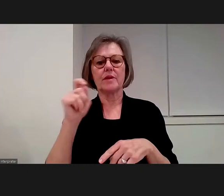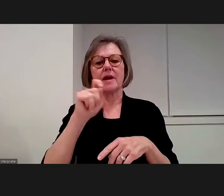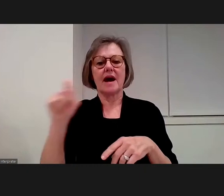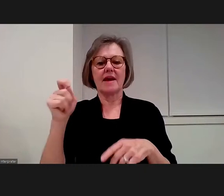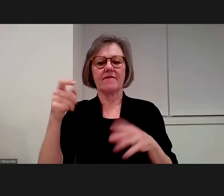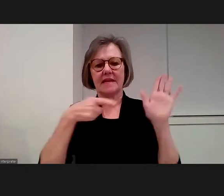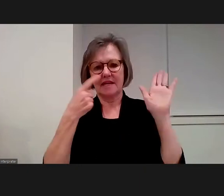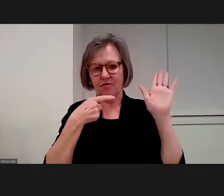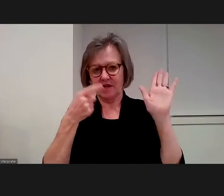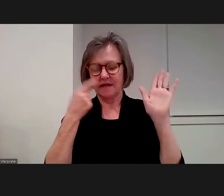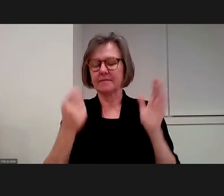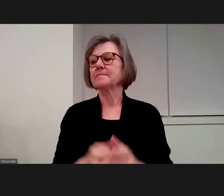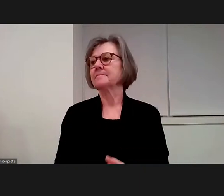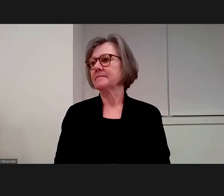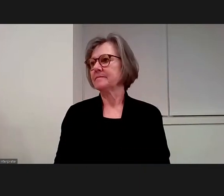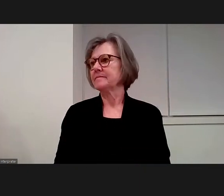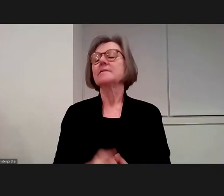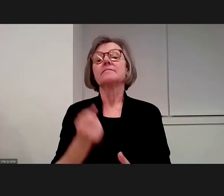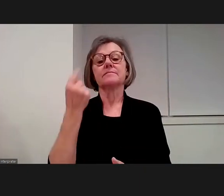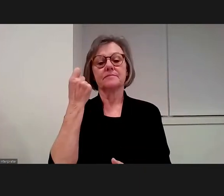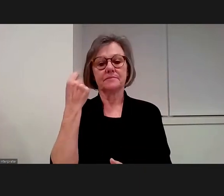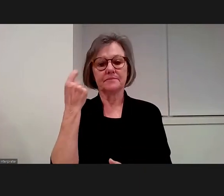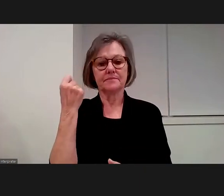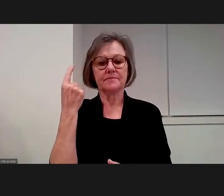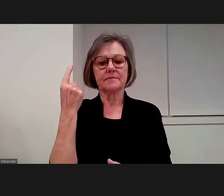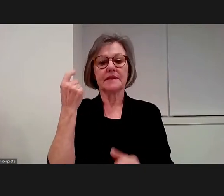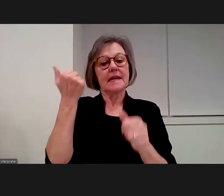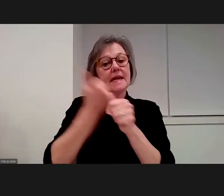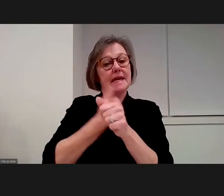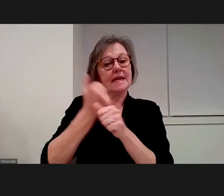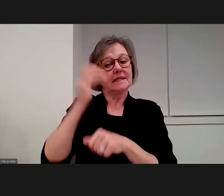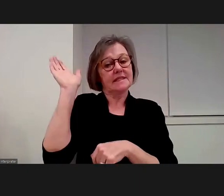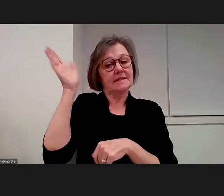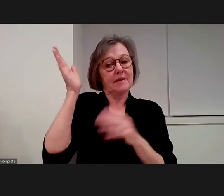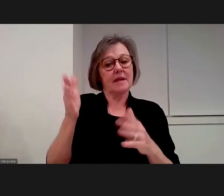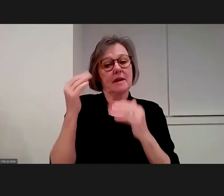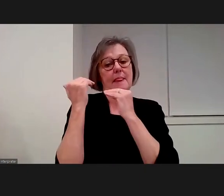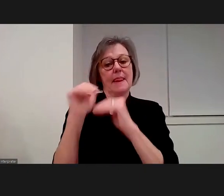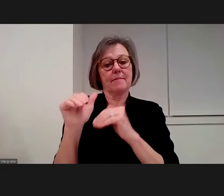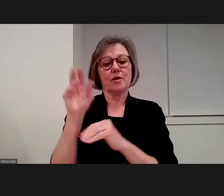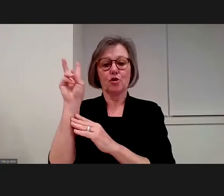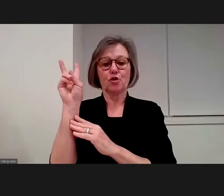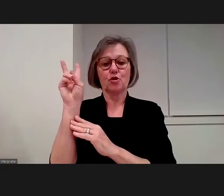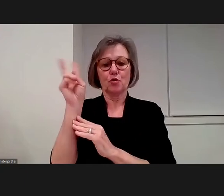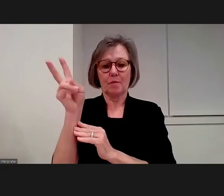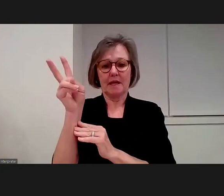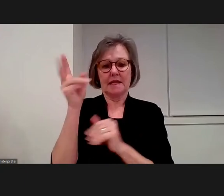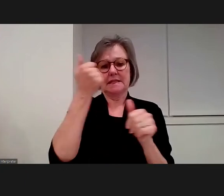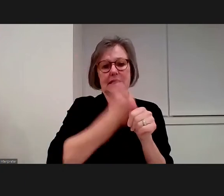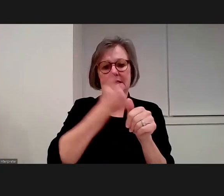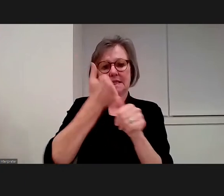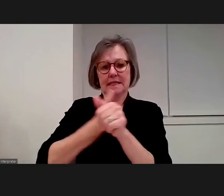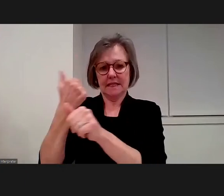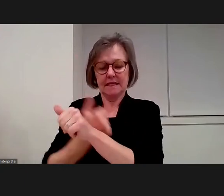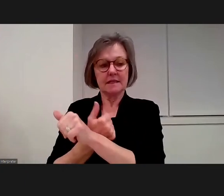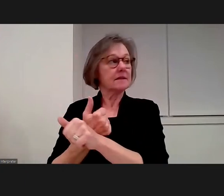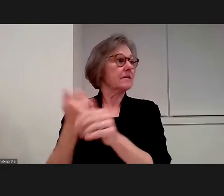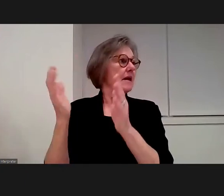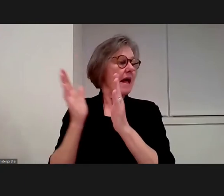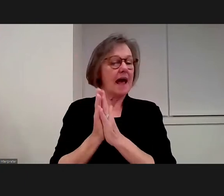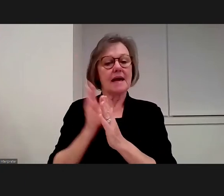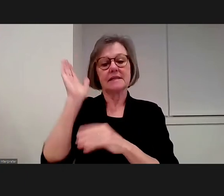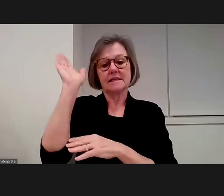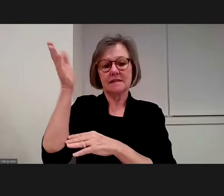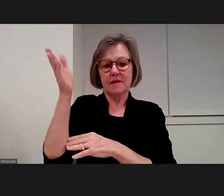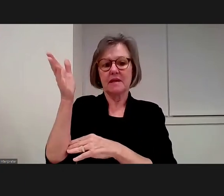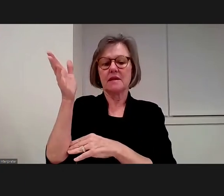new.mta.info/transparency/station-booth-hearing. Please note that each speaker is limited to 2 minutes. We ask that speakers